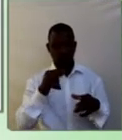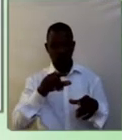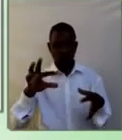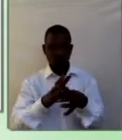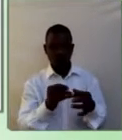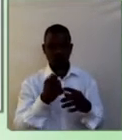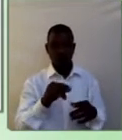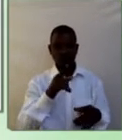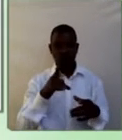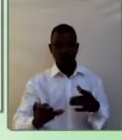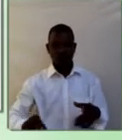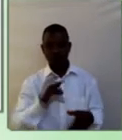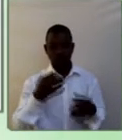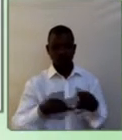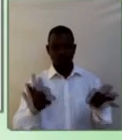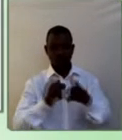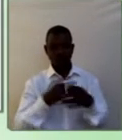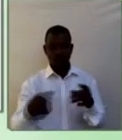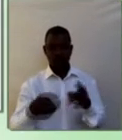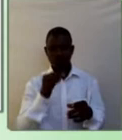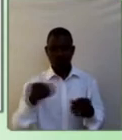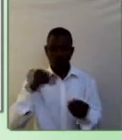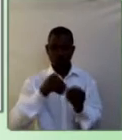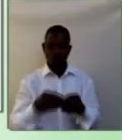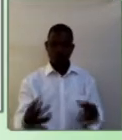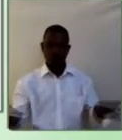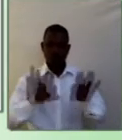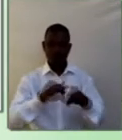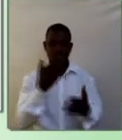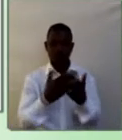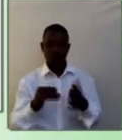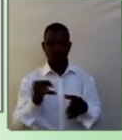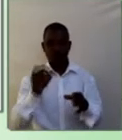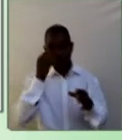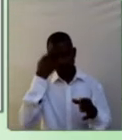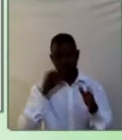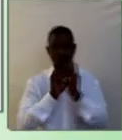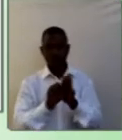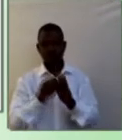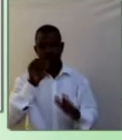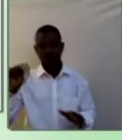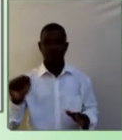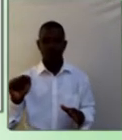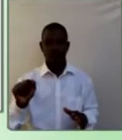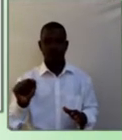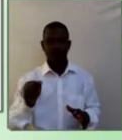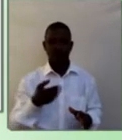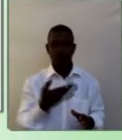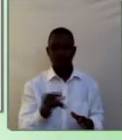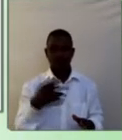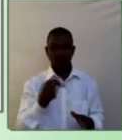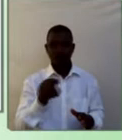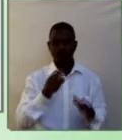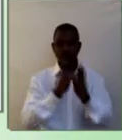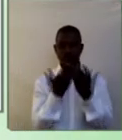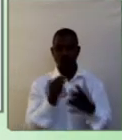important part of a sentence to the more important part, e.g. A. The book